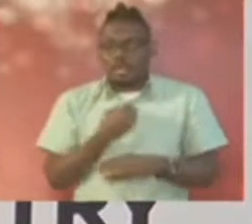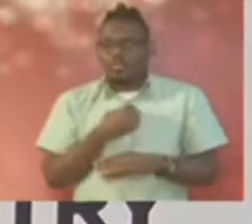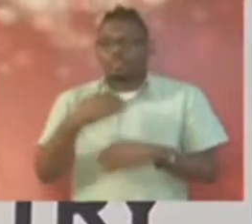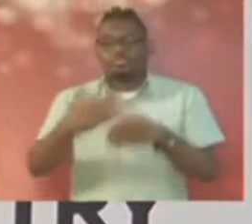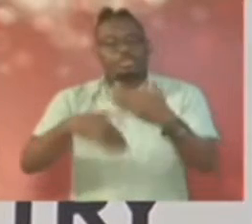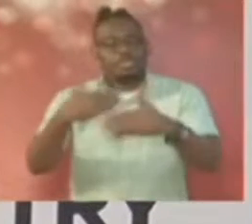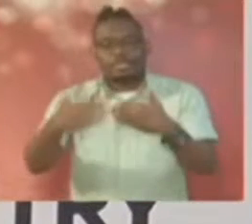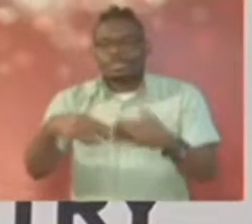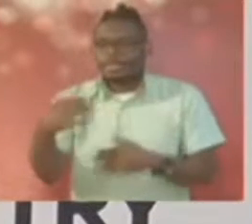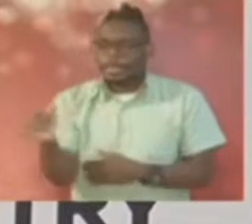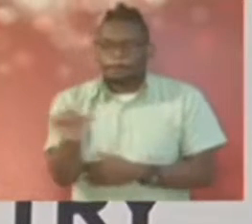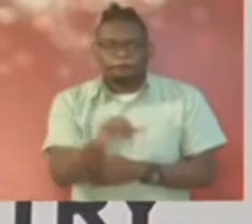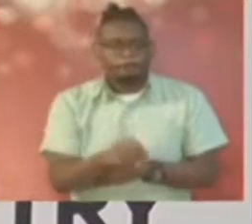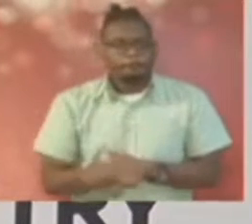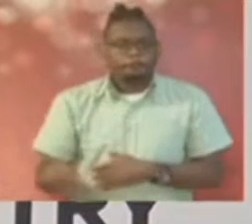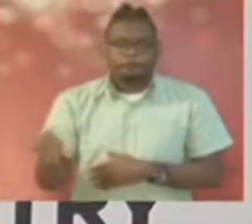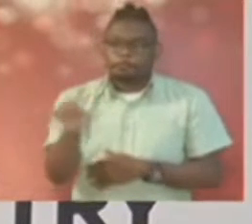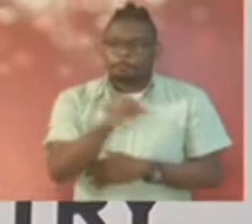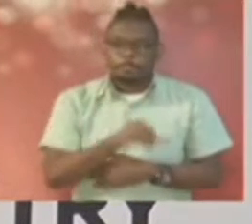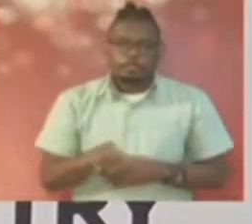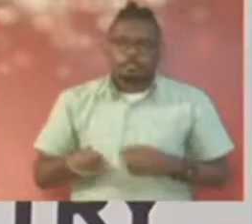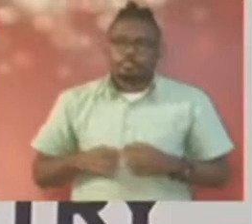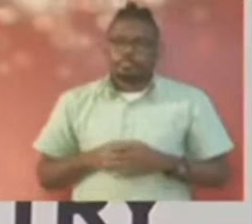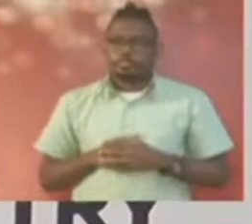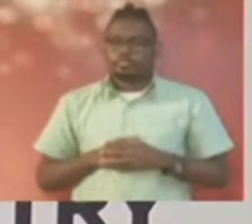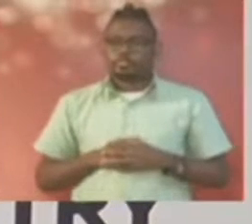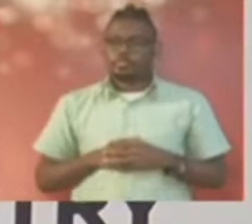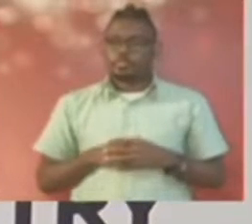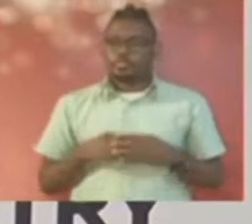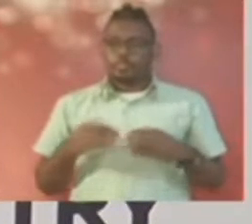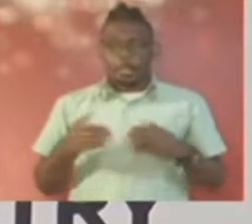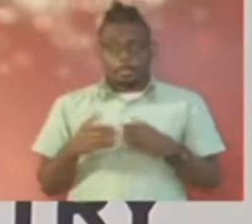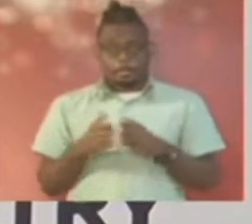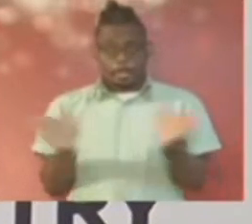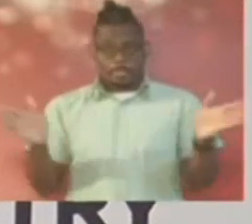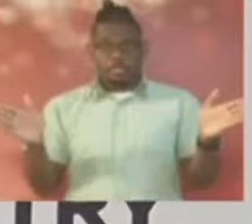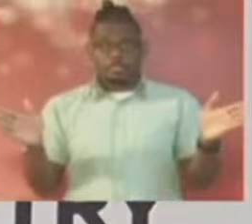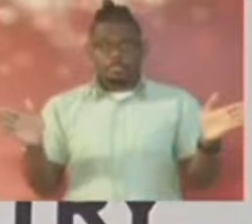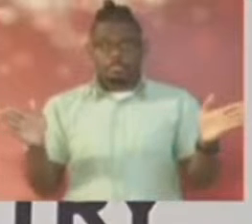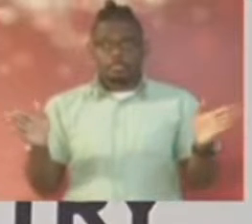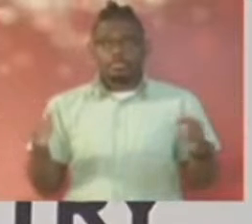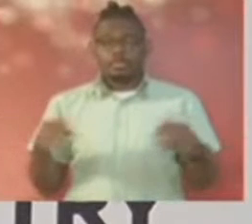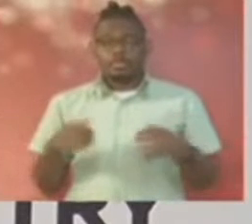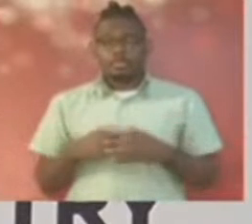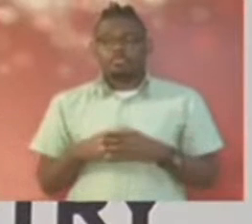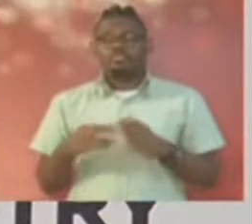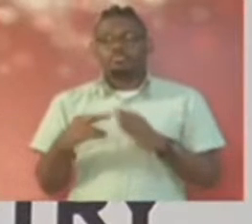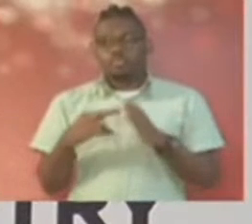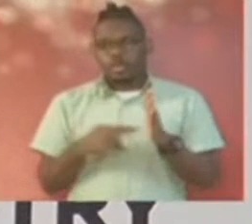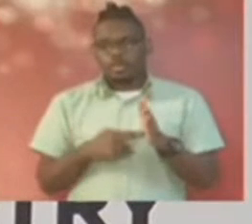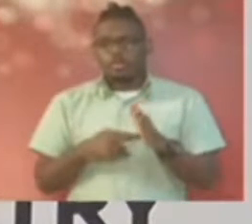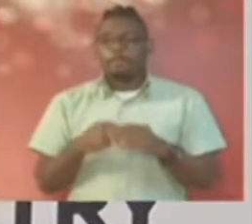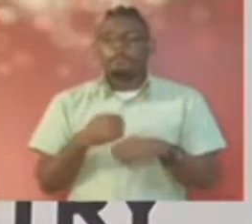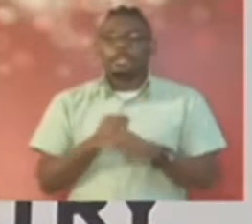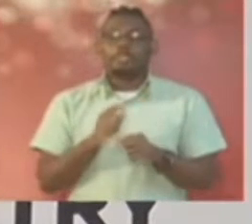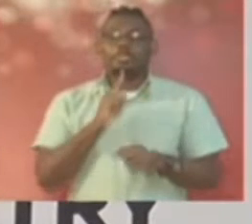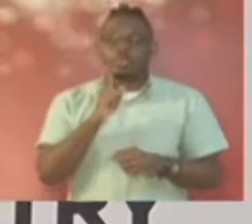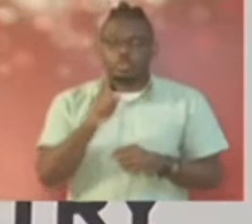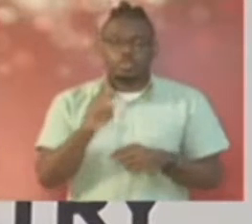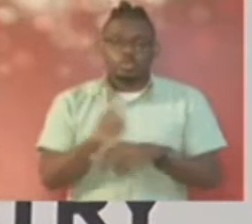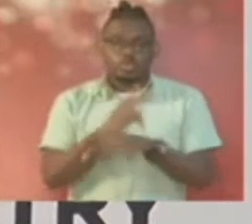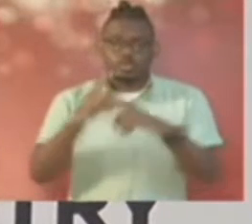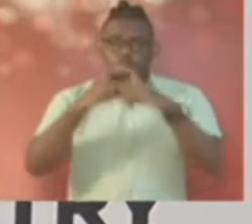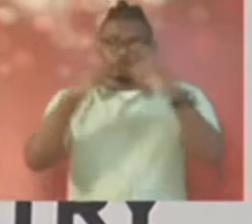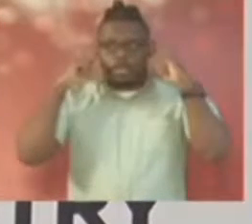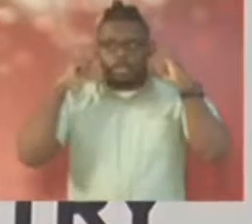to mitigate risk. Of course, creating that public health tier at the national level, ensuring there's mask wearing, ensuring there's social distance